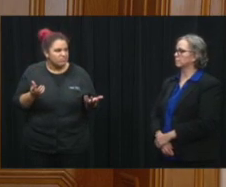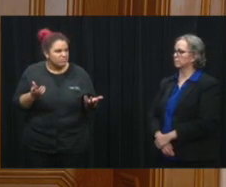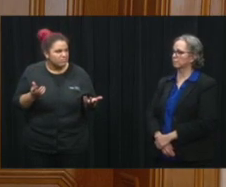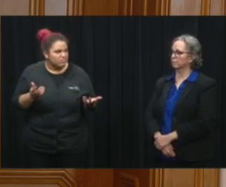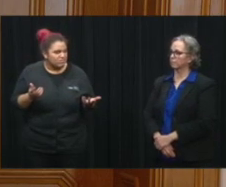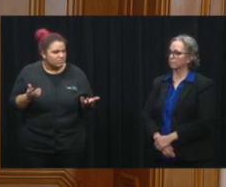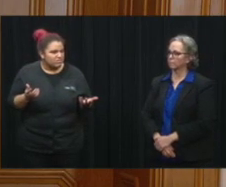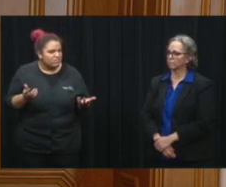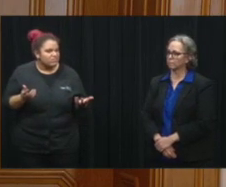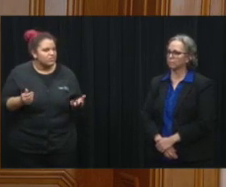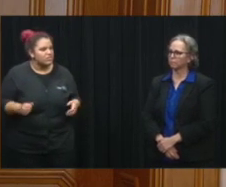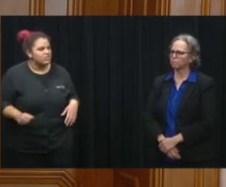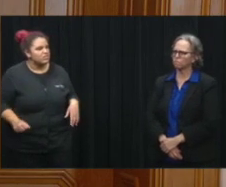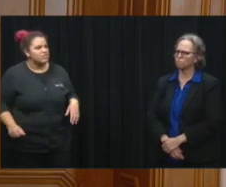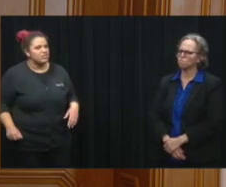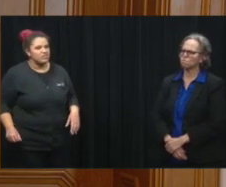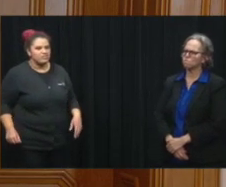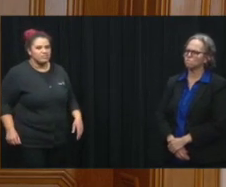cybercrime.